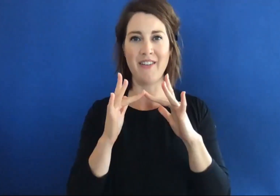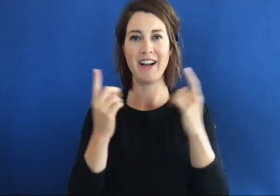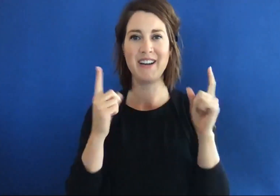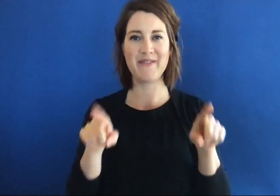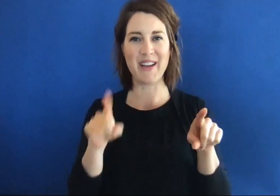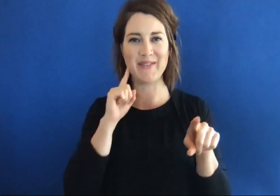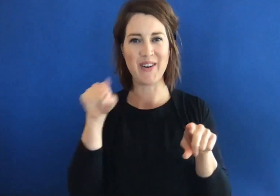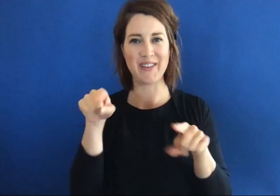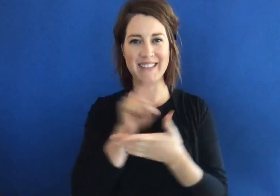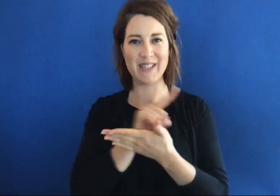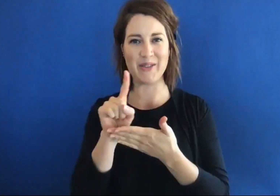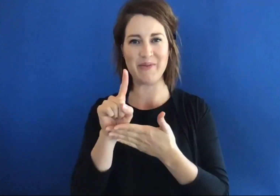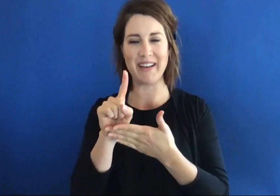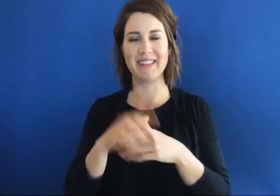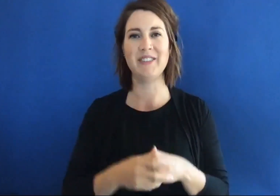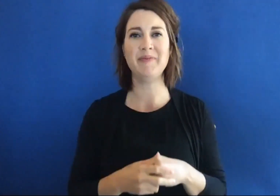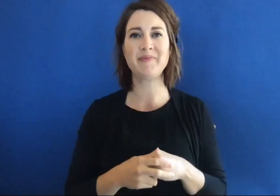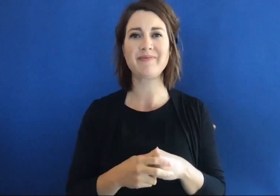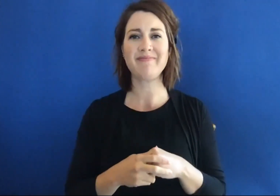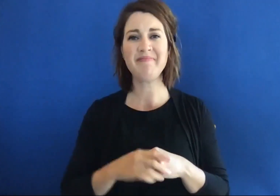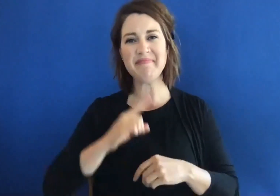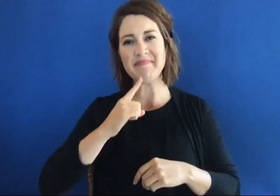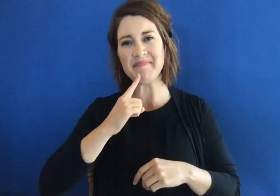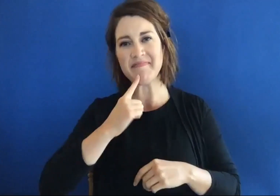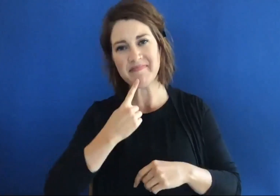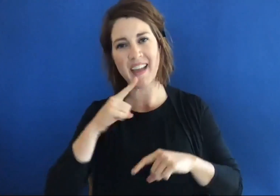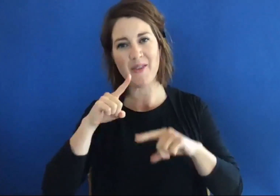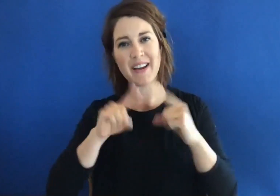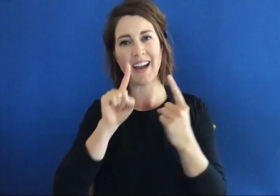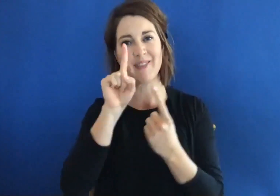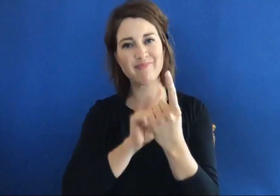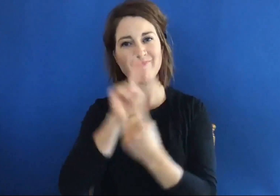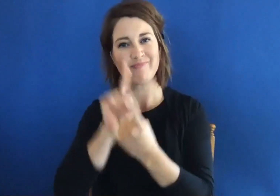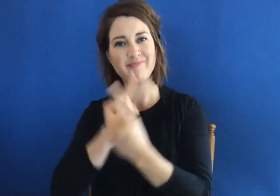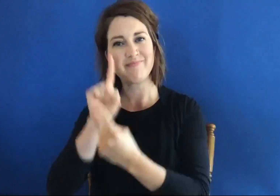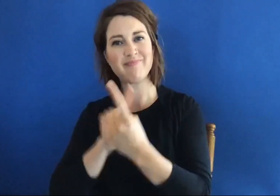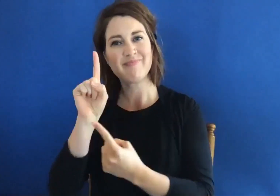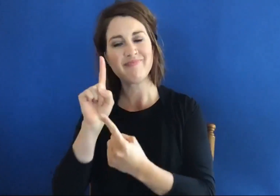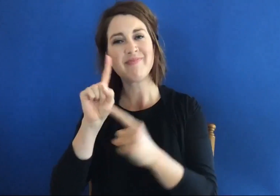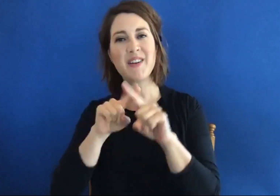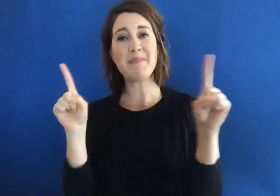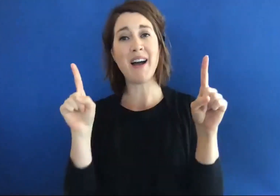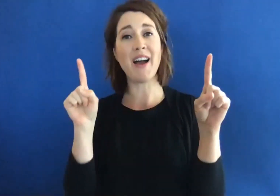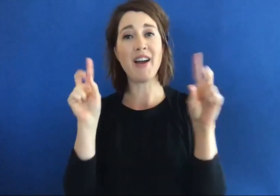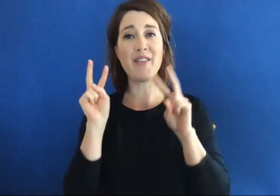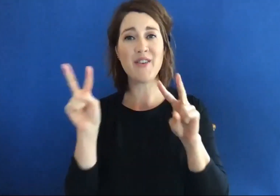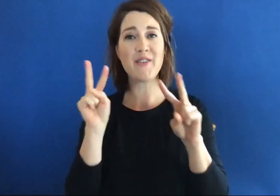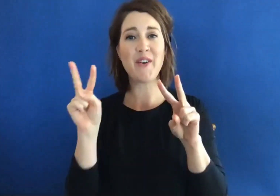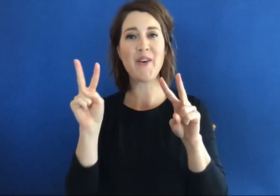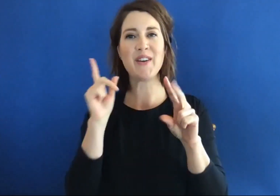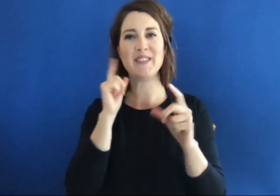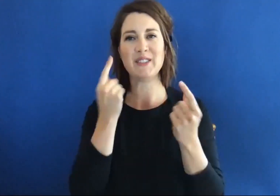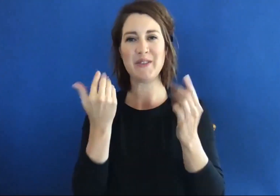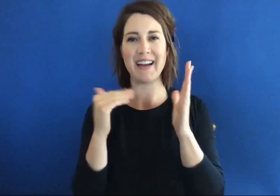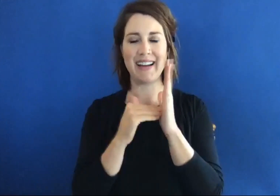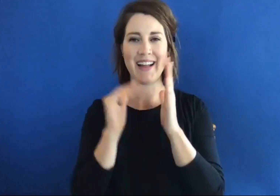week. While we miss not being able to connect with you in person this year, we look forward to doing so again in the future.